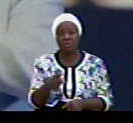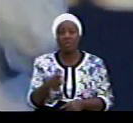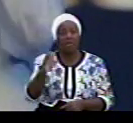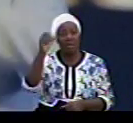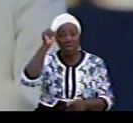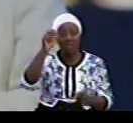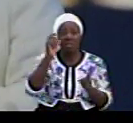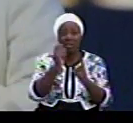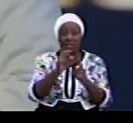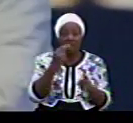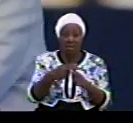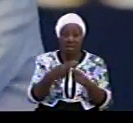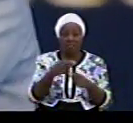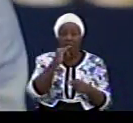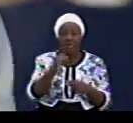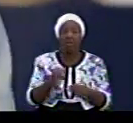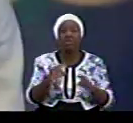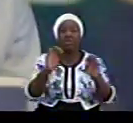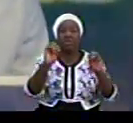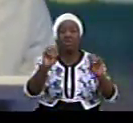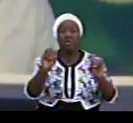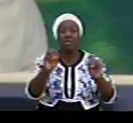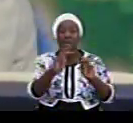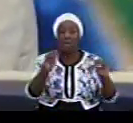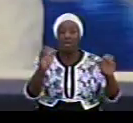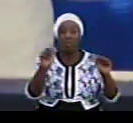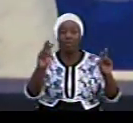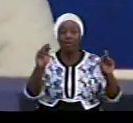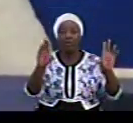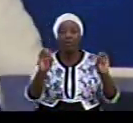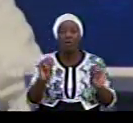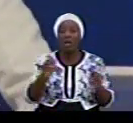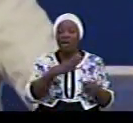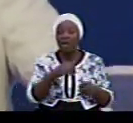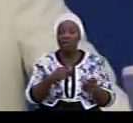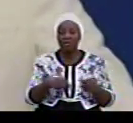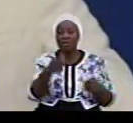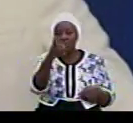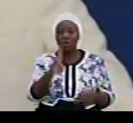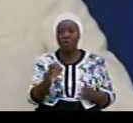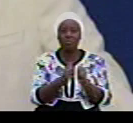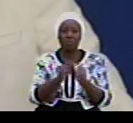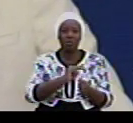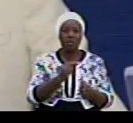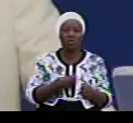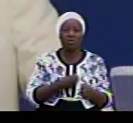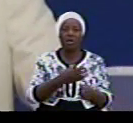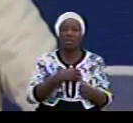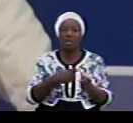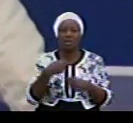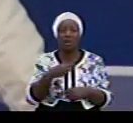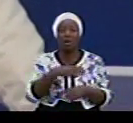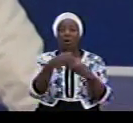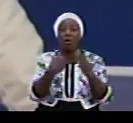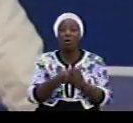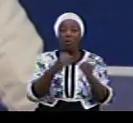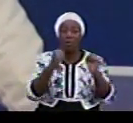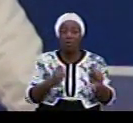name is Emmanuel, God with us. And he said, all power on